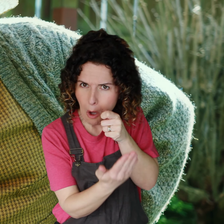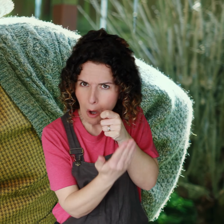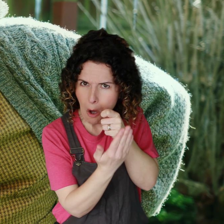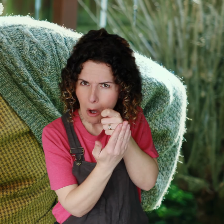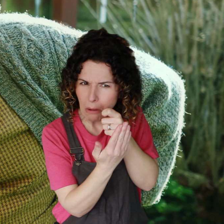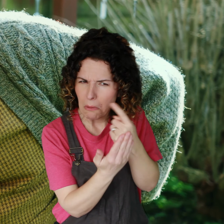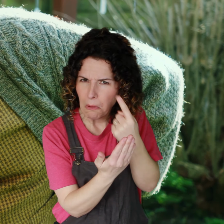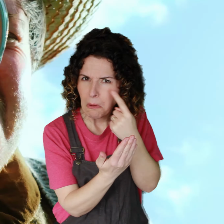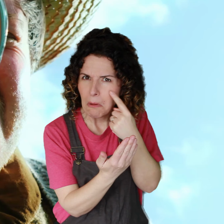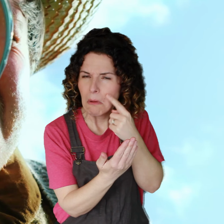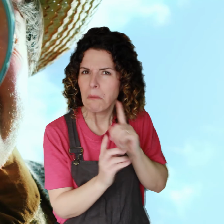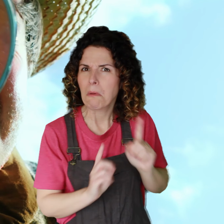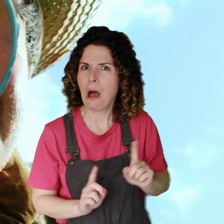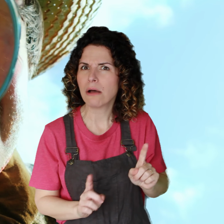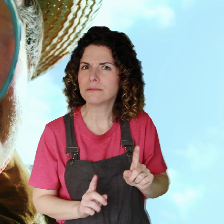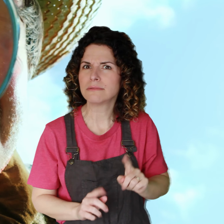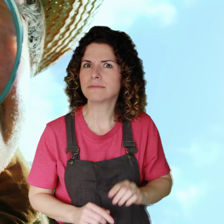Buzz.